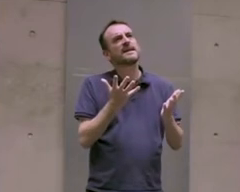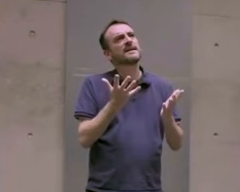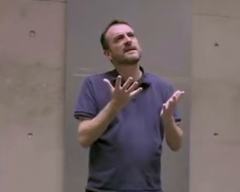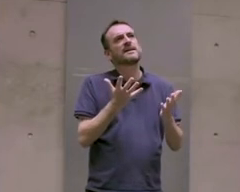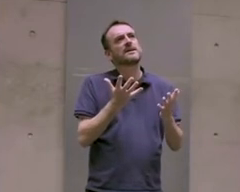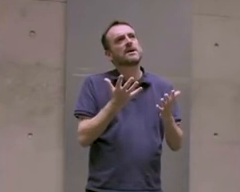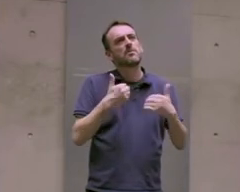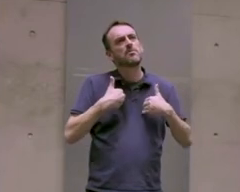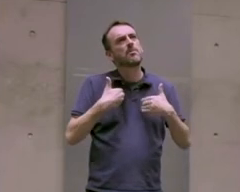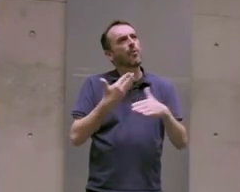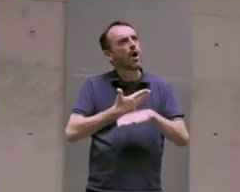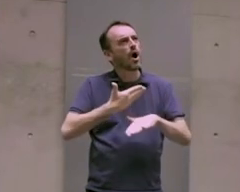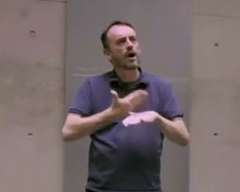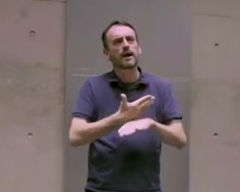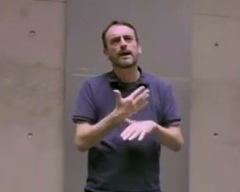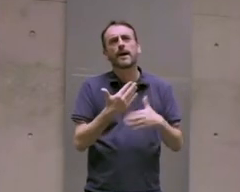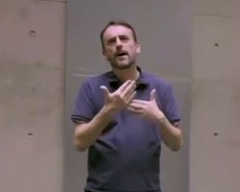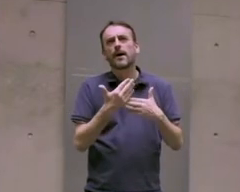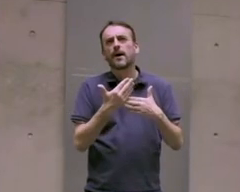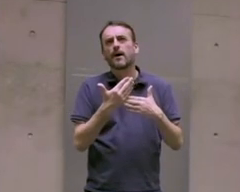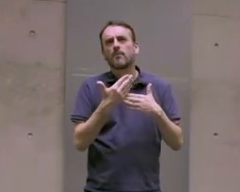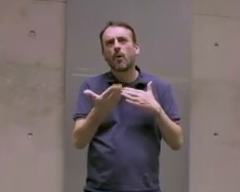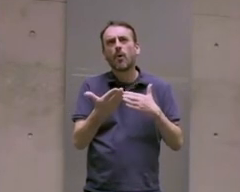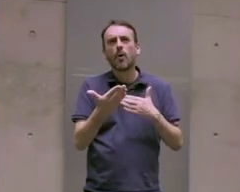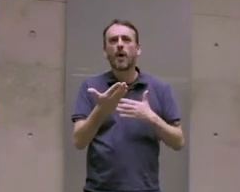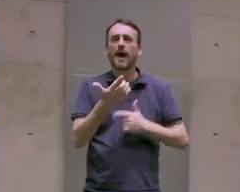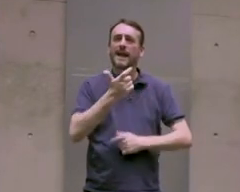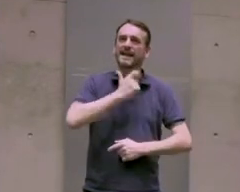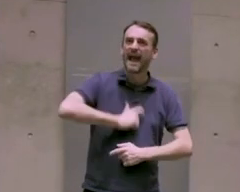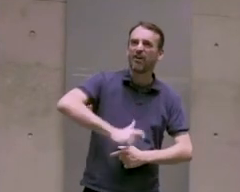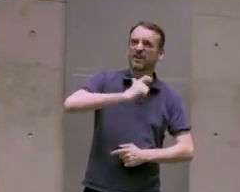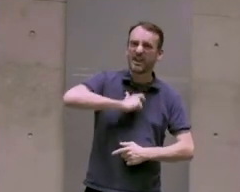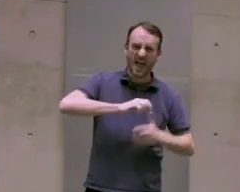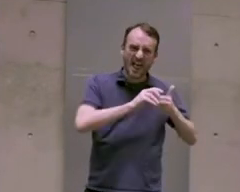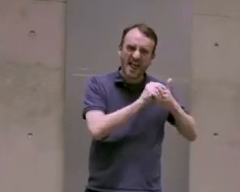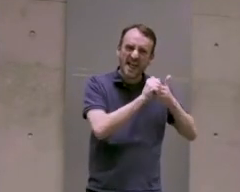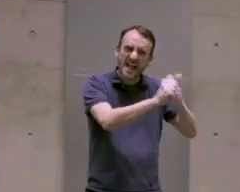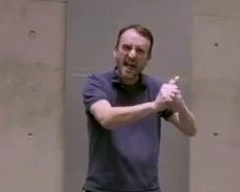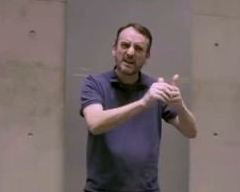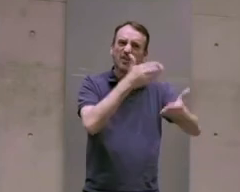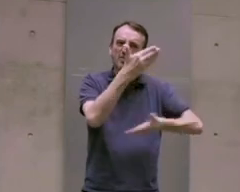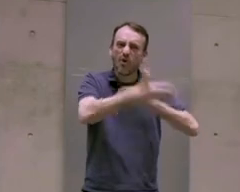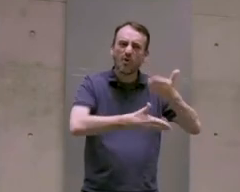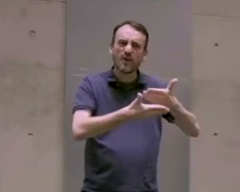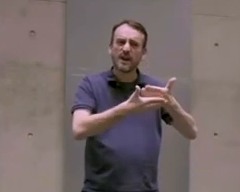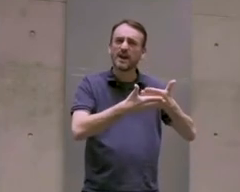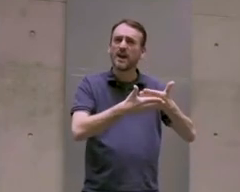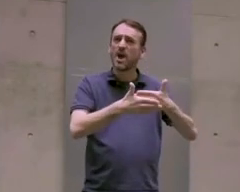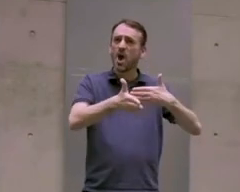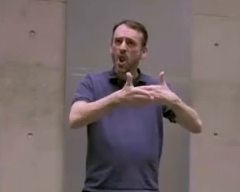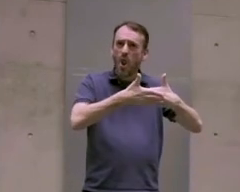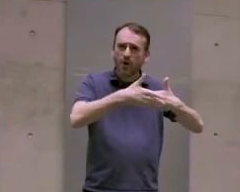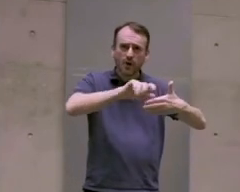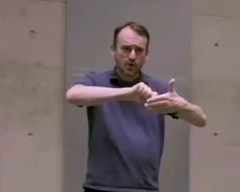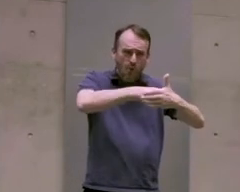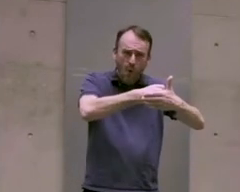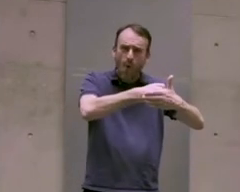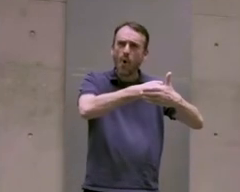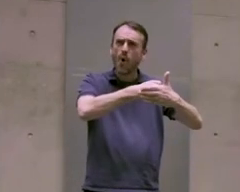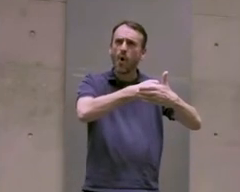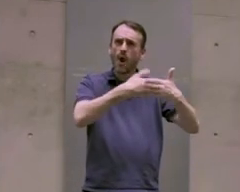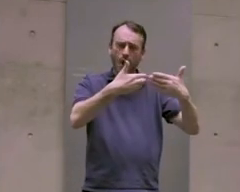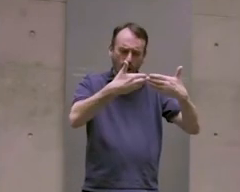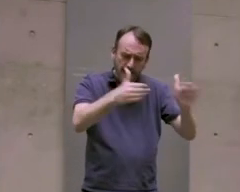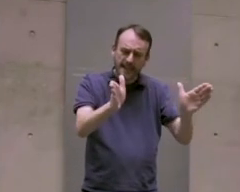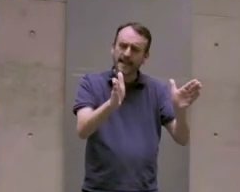more in the kind of character-led story direction than the kind of locked door and key kind of mode, just because